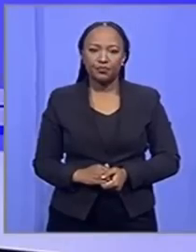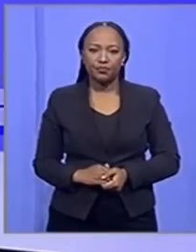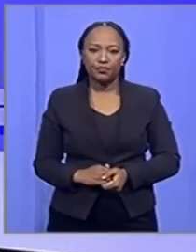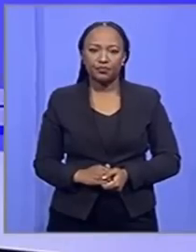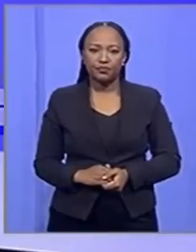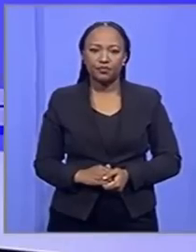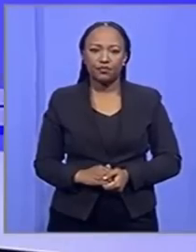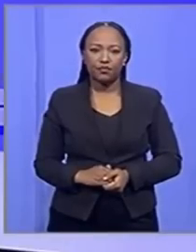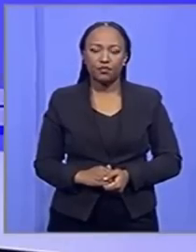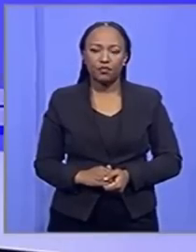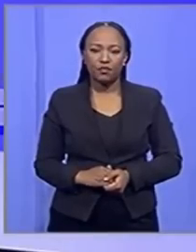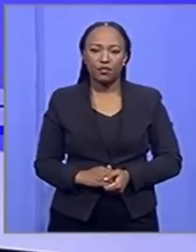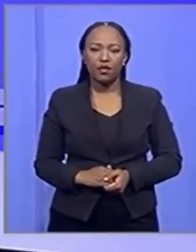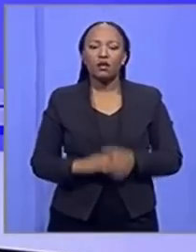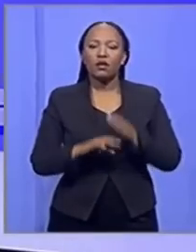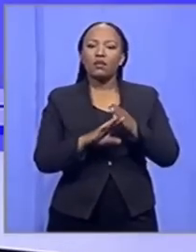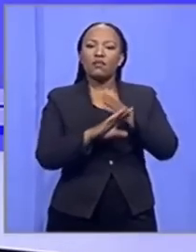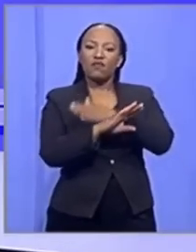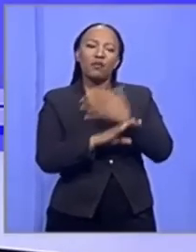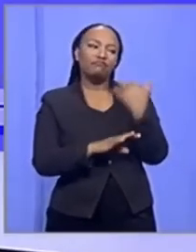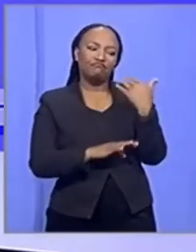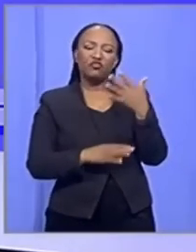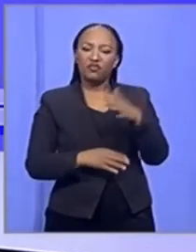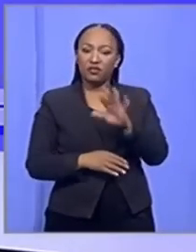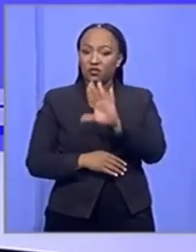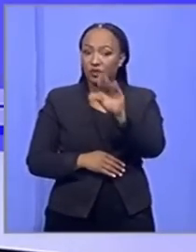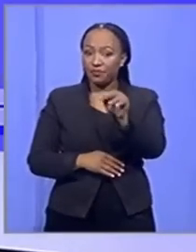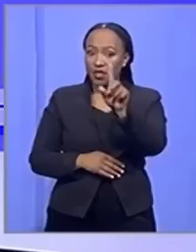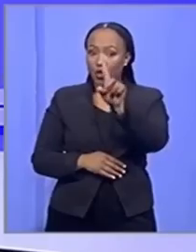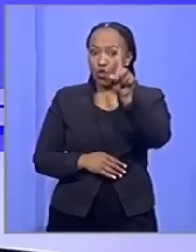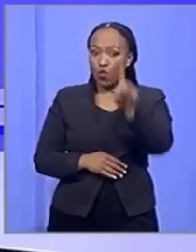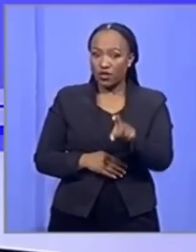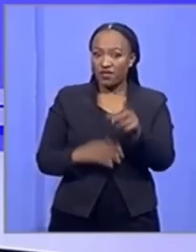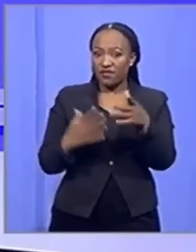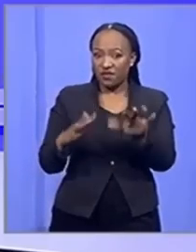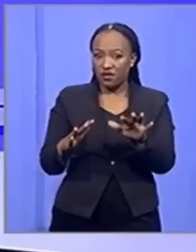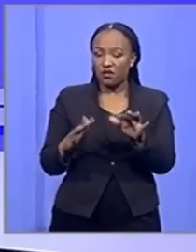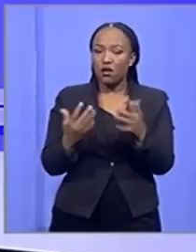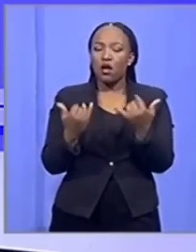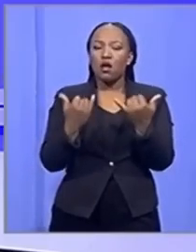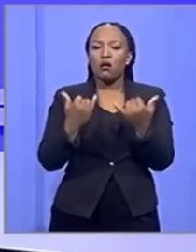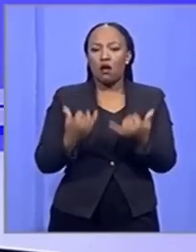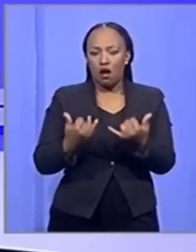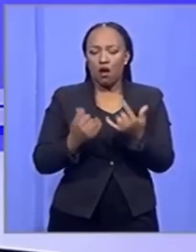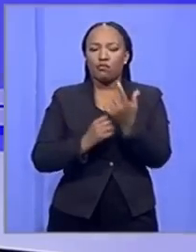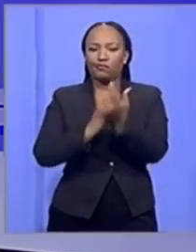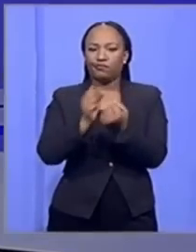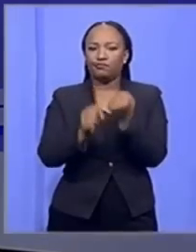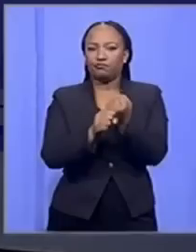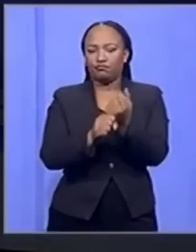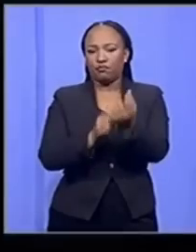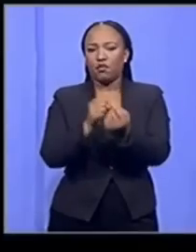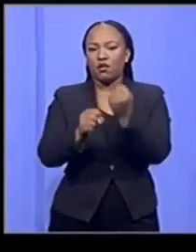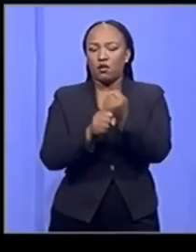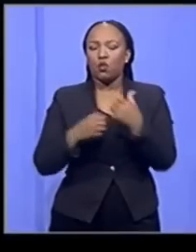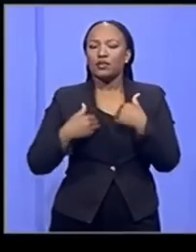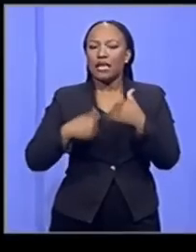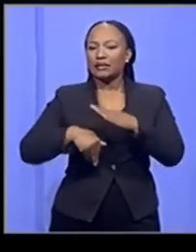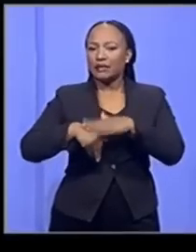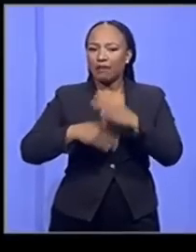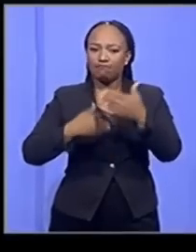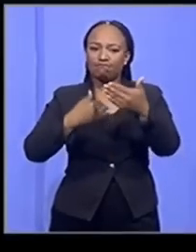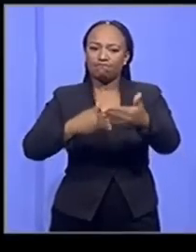Gomme pejana go potsišo ya rena ya letšatši re le botsišitše ra re bjale ka ge ngwaga ka ngwaga ge sehla sa dikoma se thoma go ba le